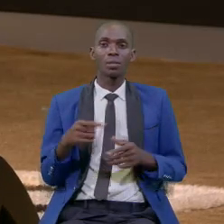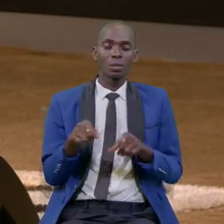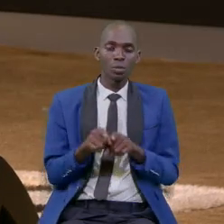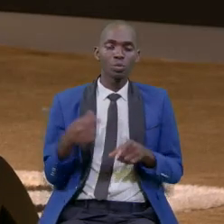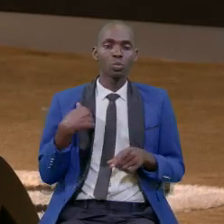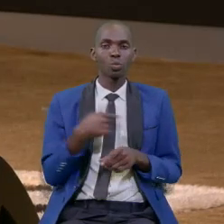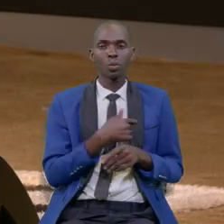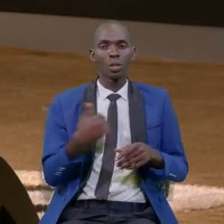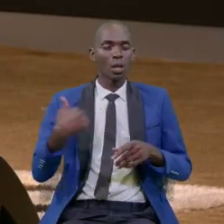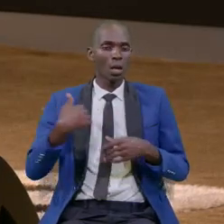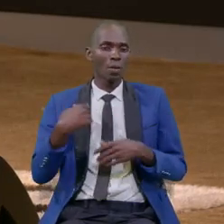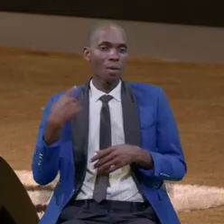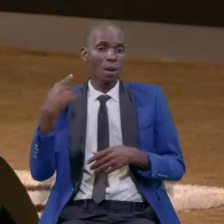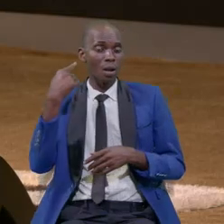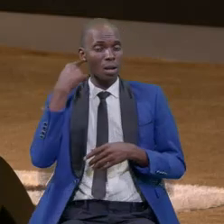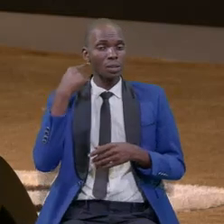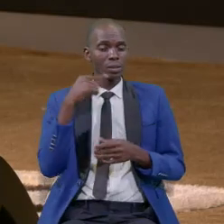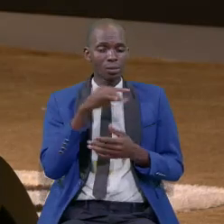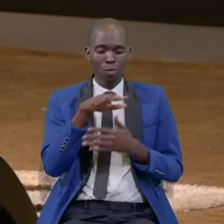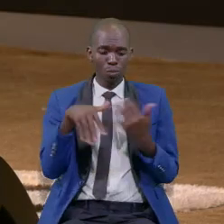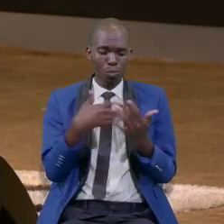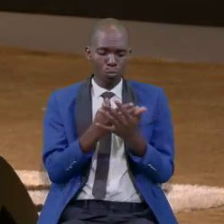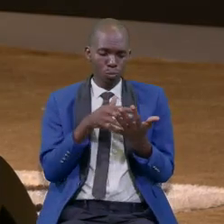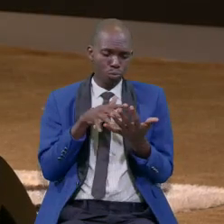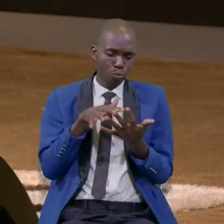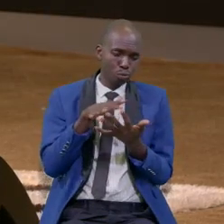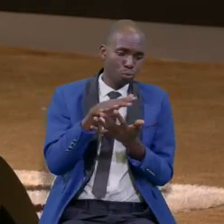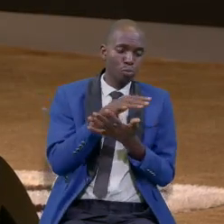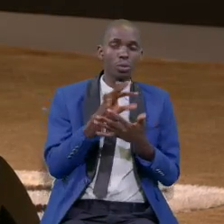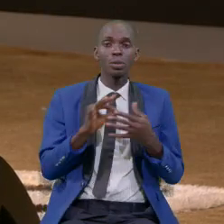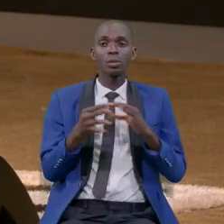heard these things, it says,